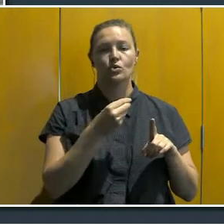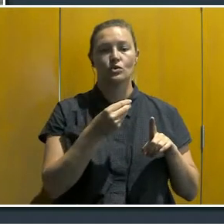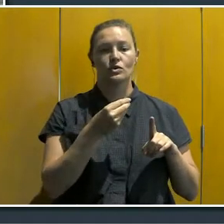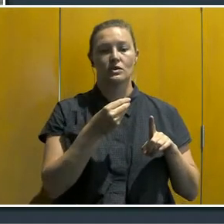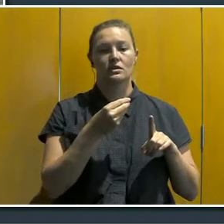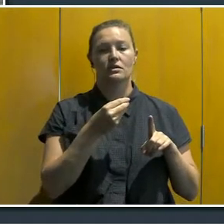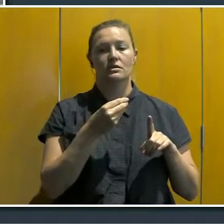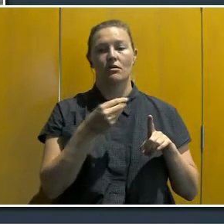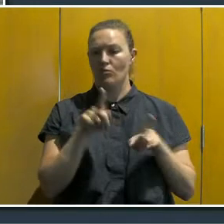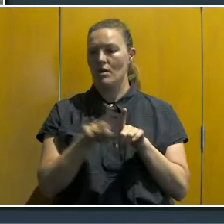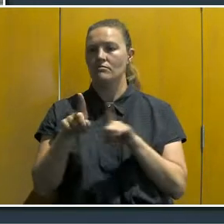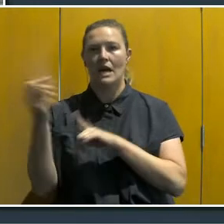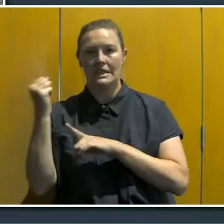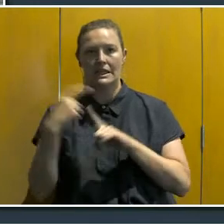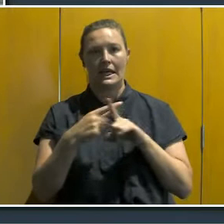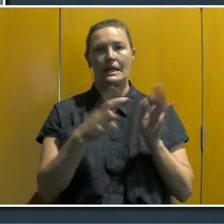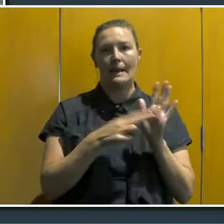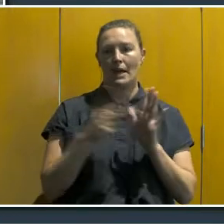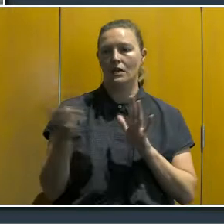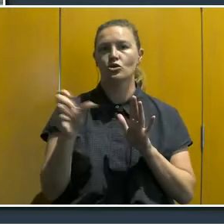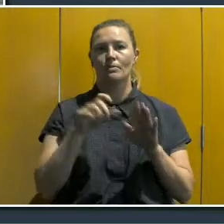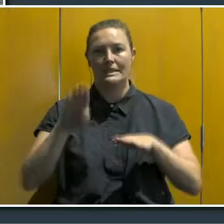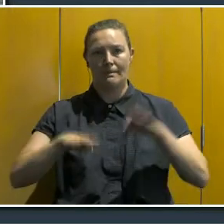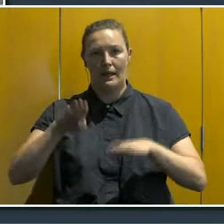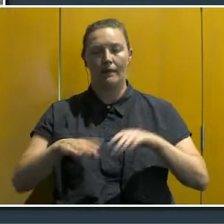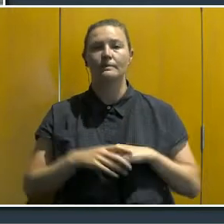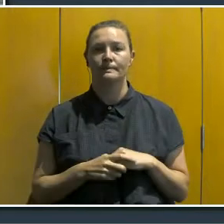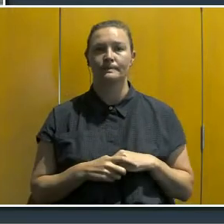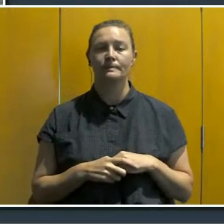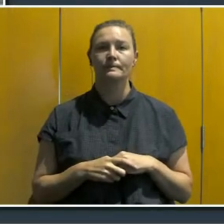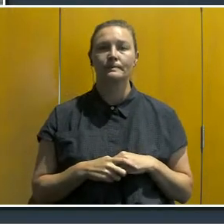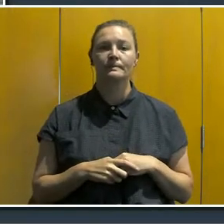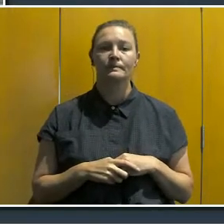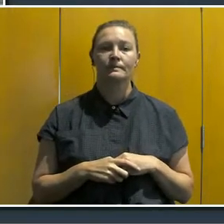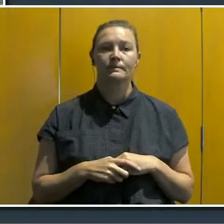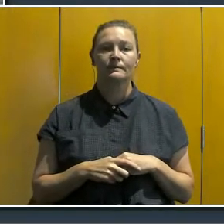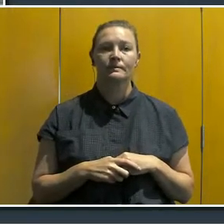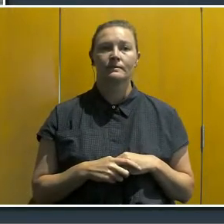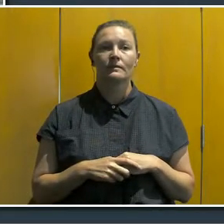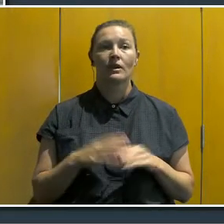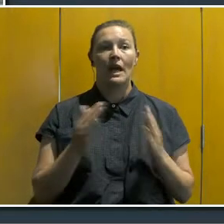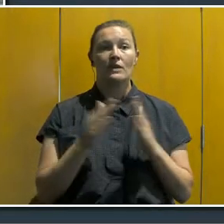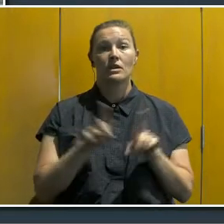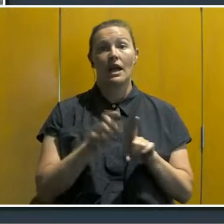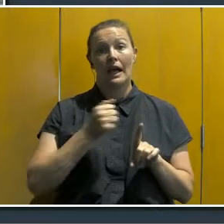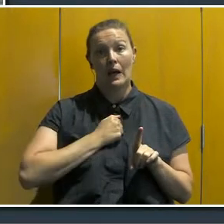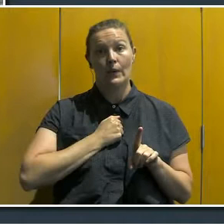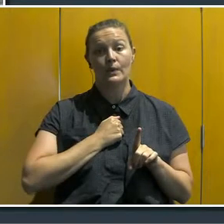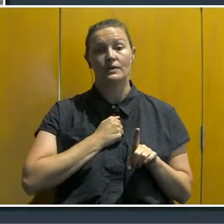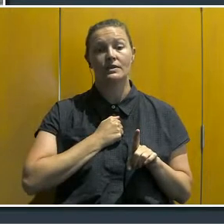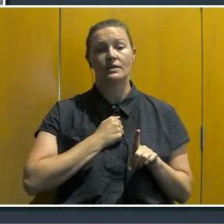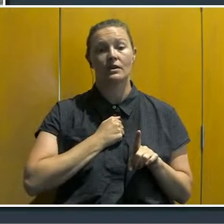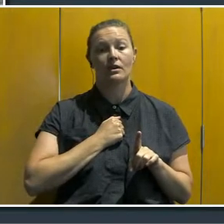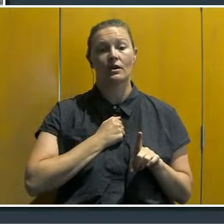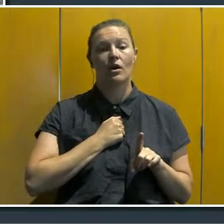both cities and the surrounding rural areas. For properties like ours in the rural area, I recommend that a rating